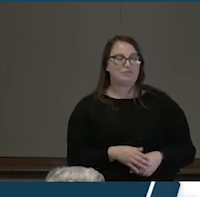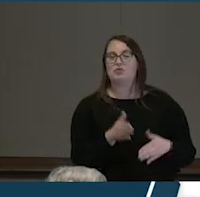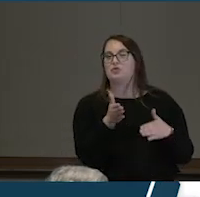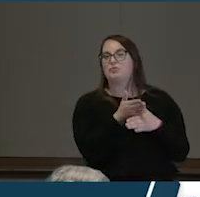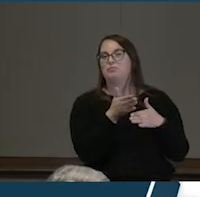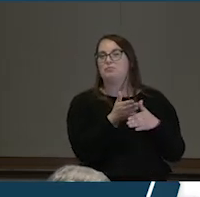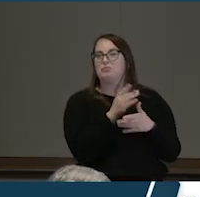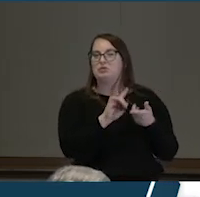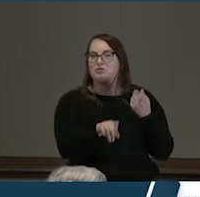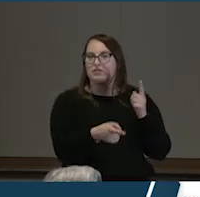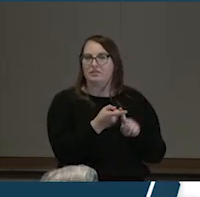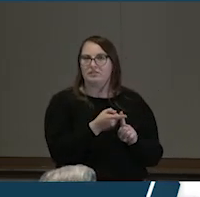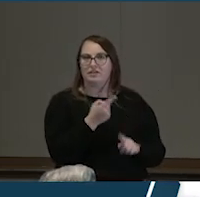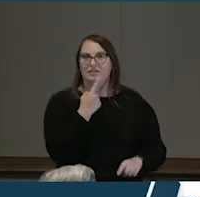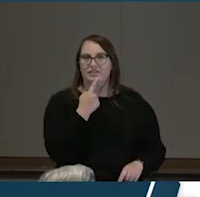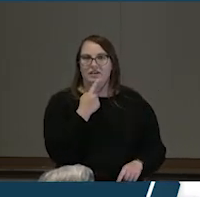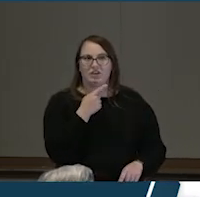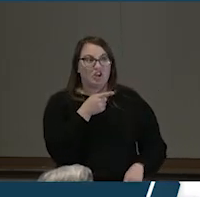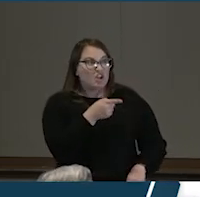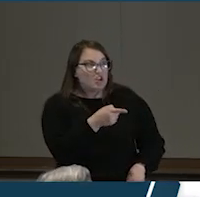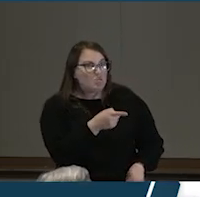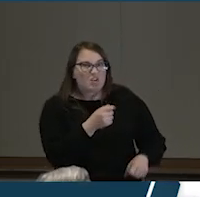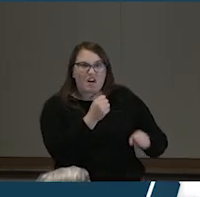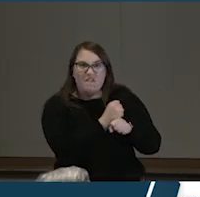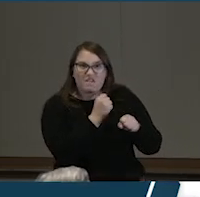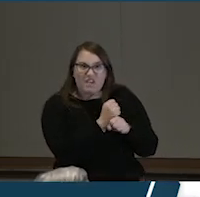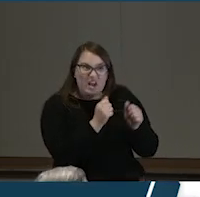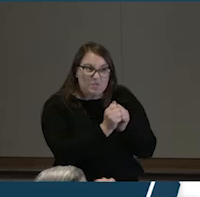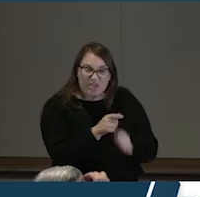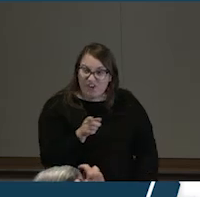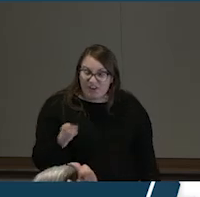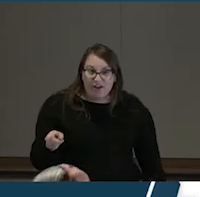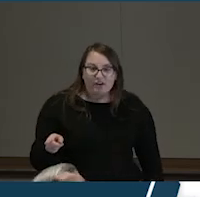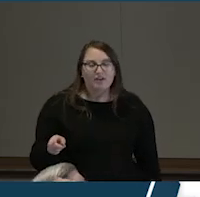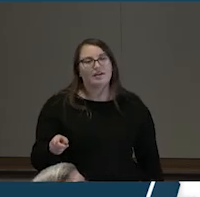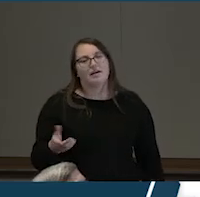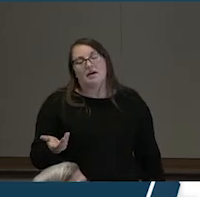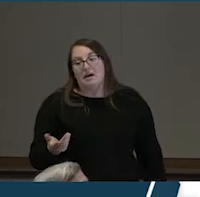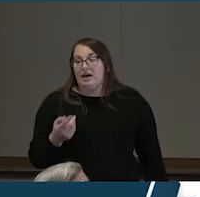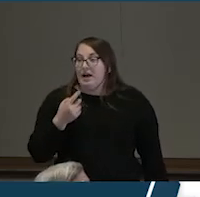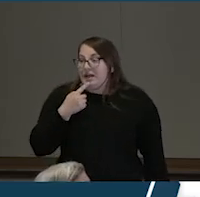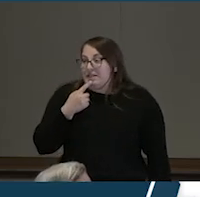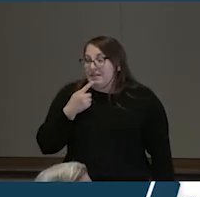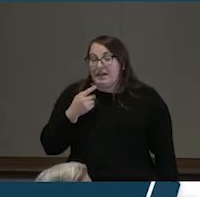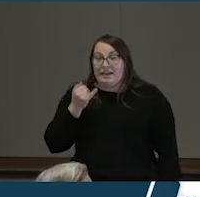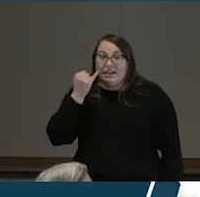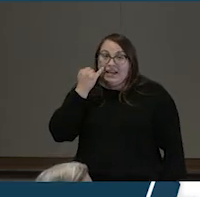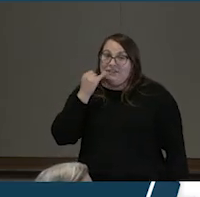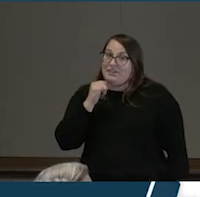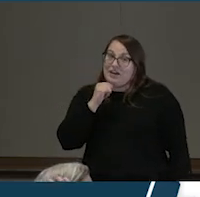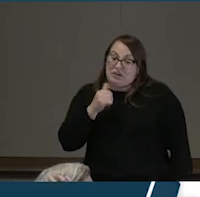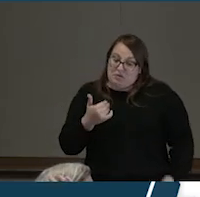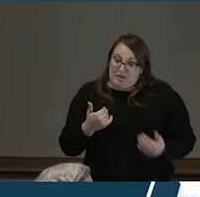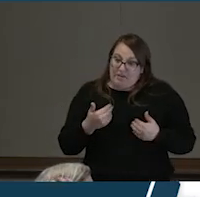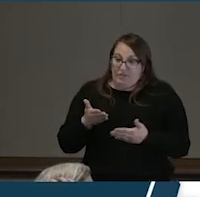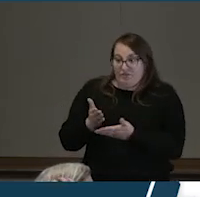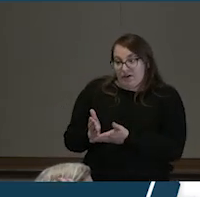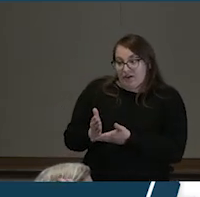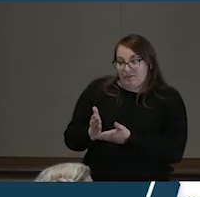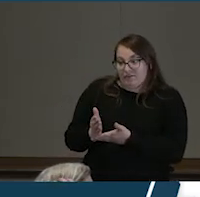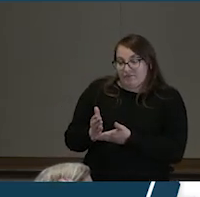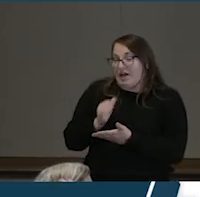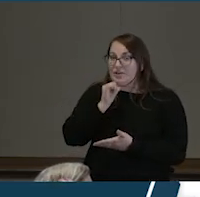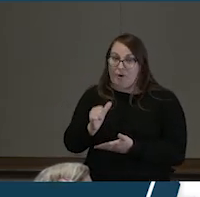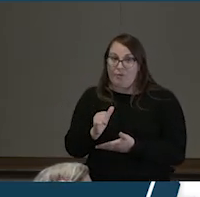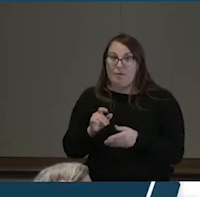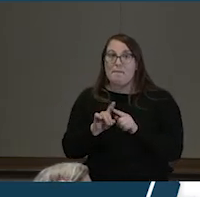him, you were going to fight with her? And I go, well, if I don't have the right, I don't have the right.